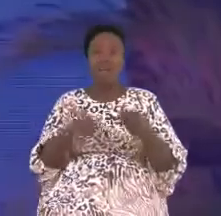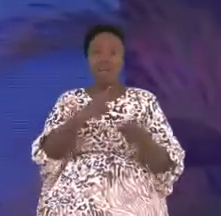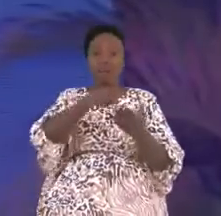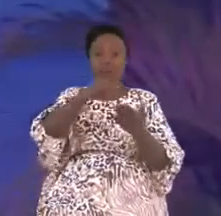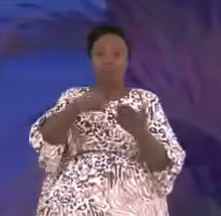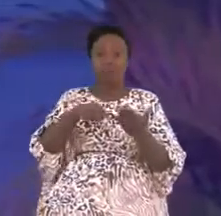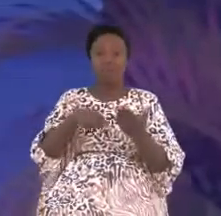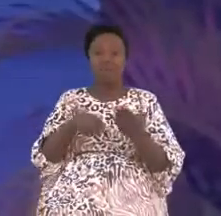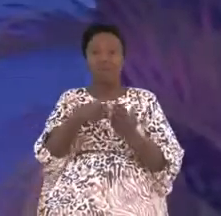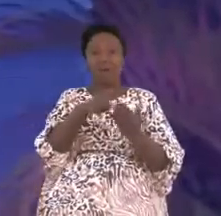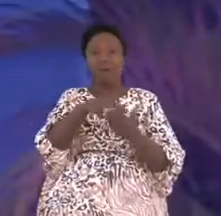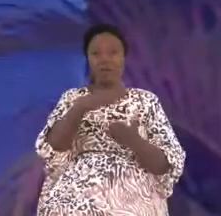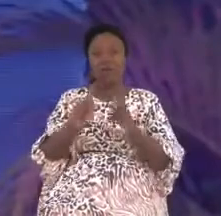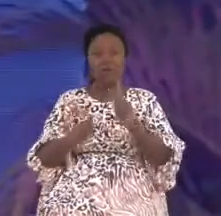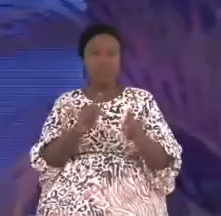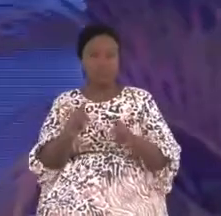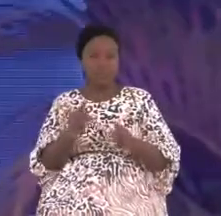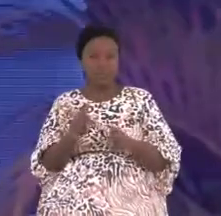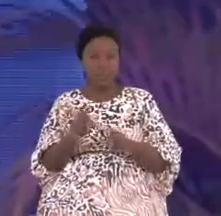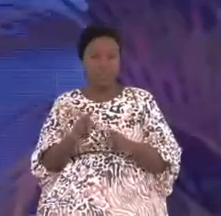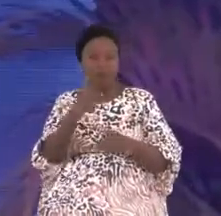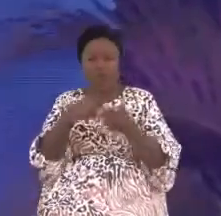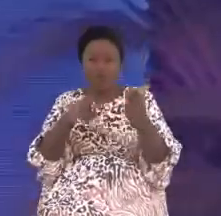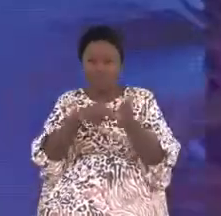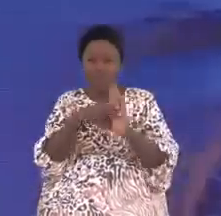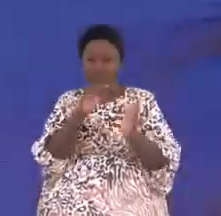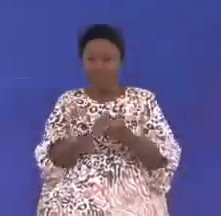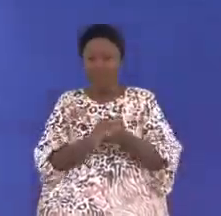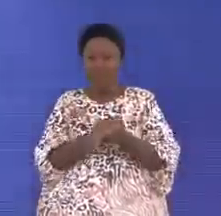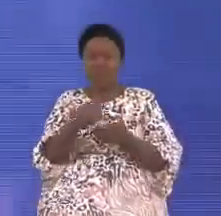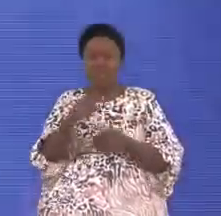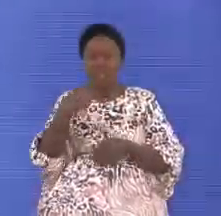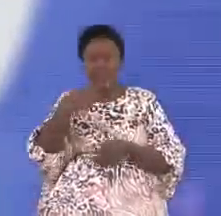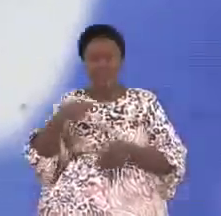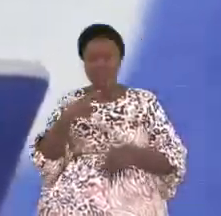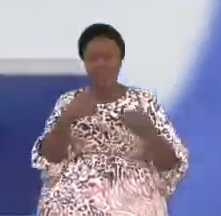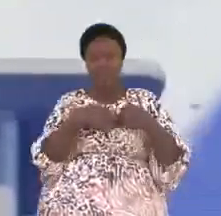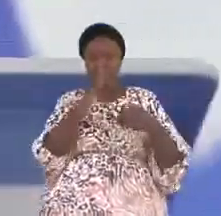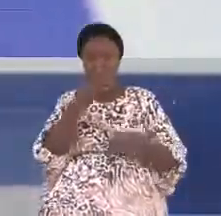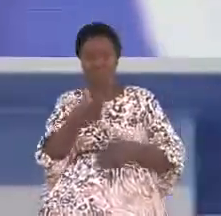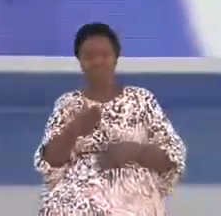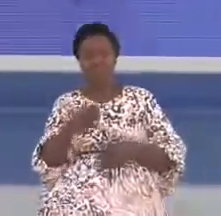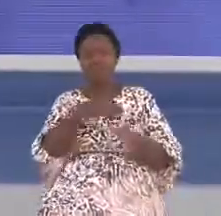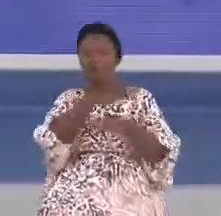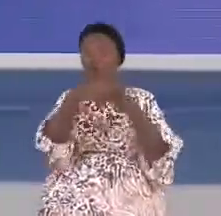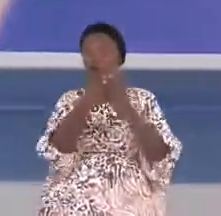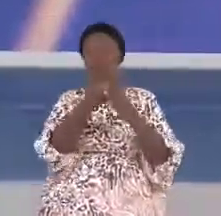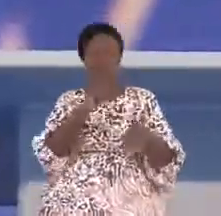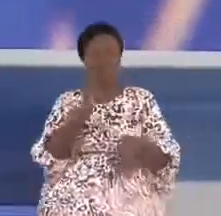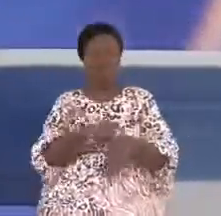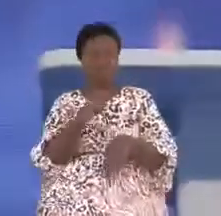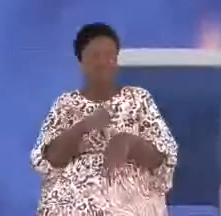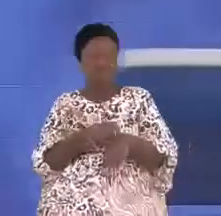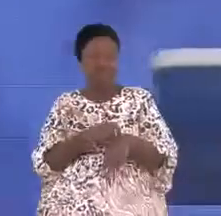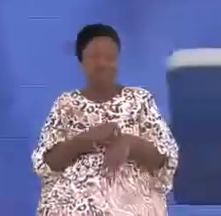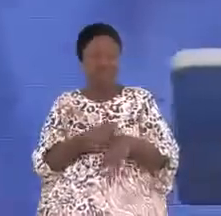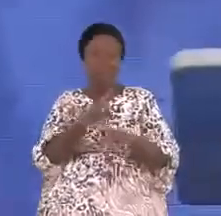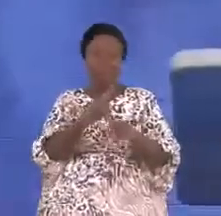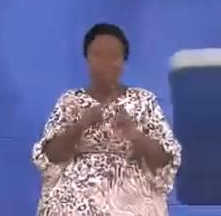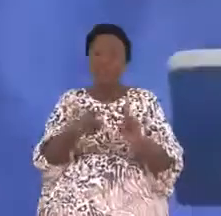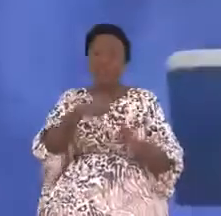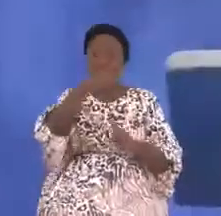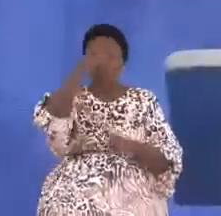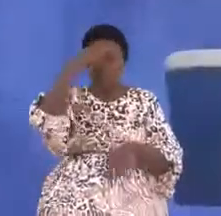people what does that mean the serpents have been there all the time but because the